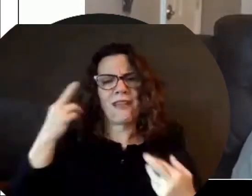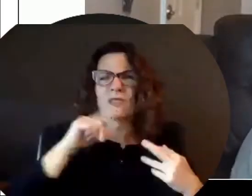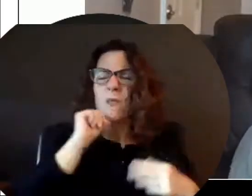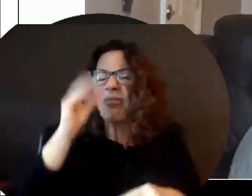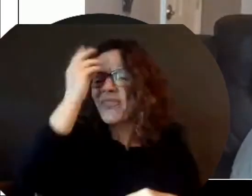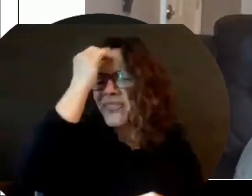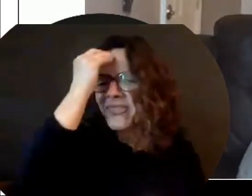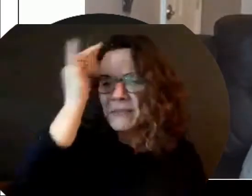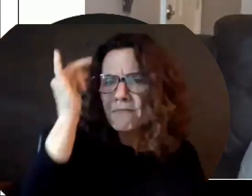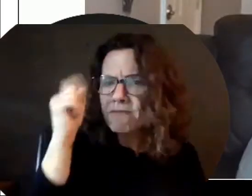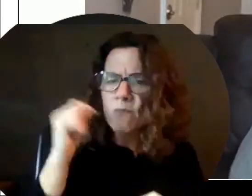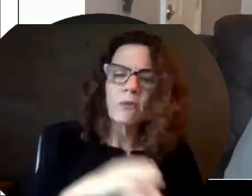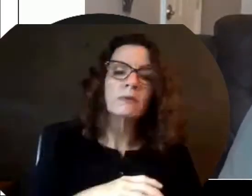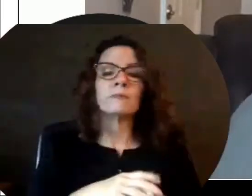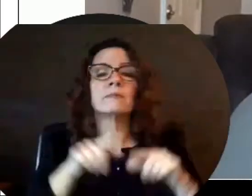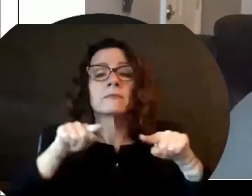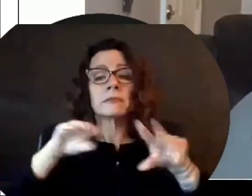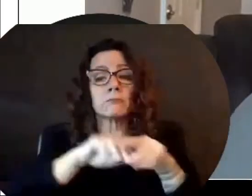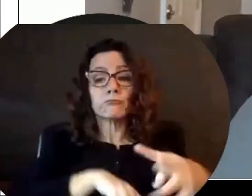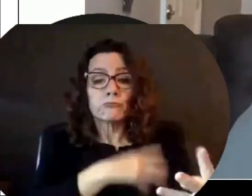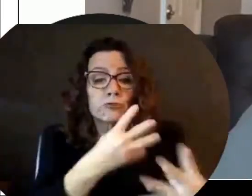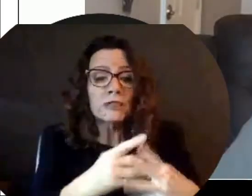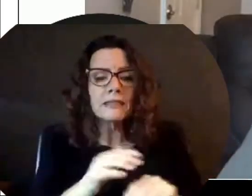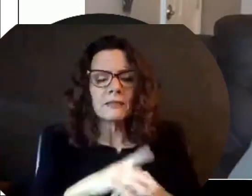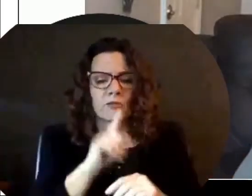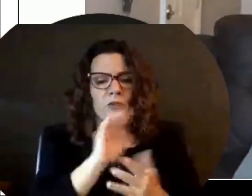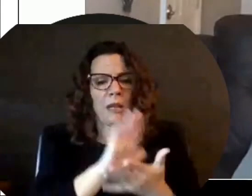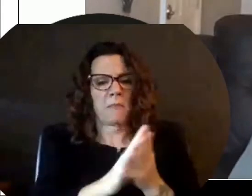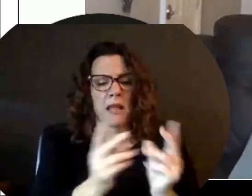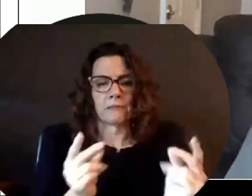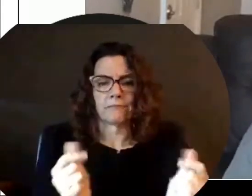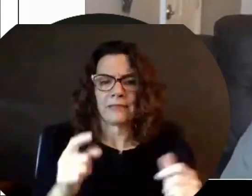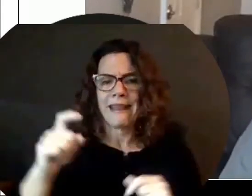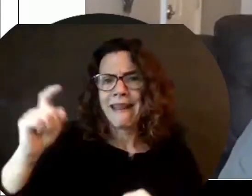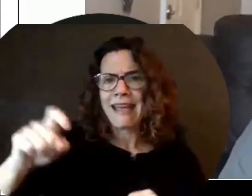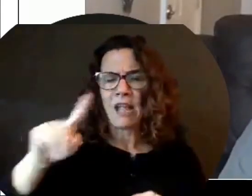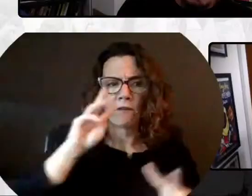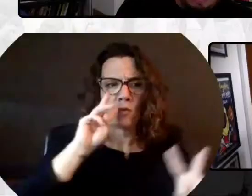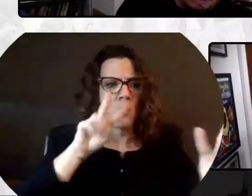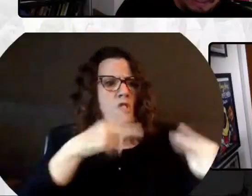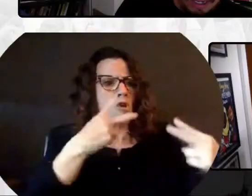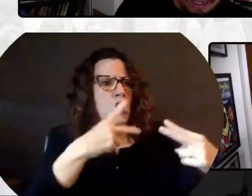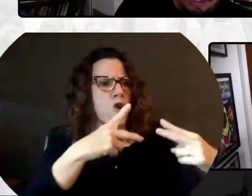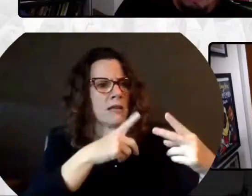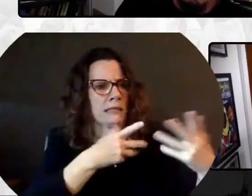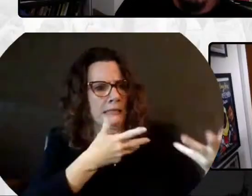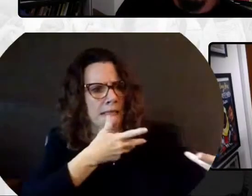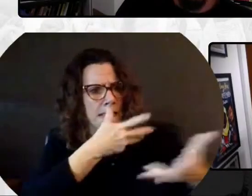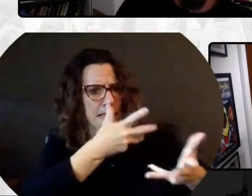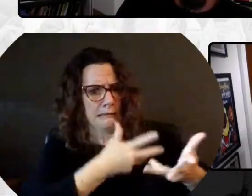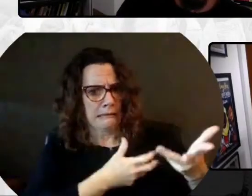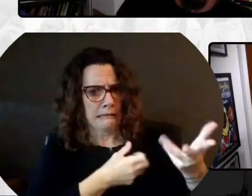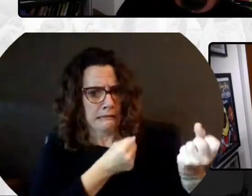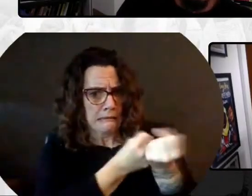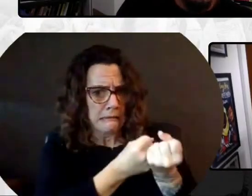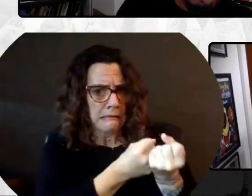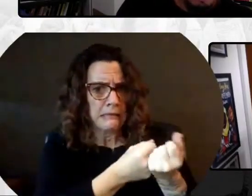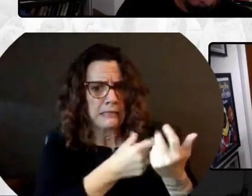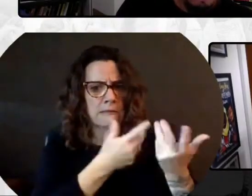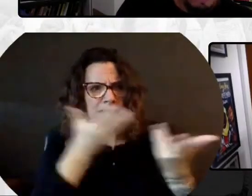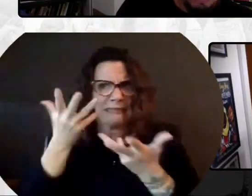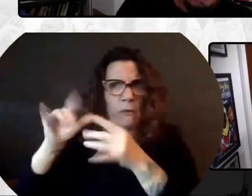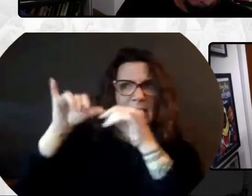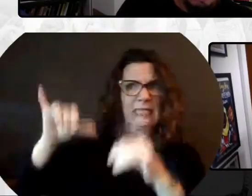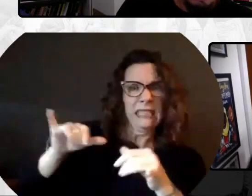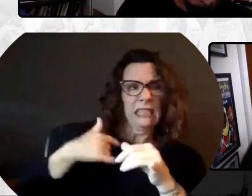or if you dare to stand up to them. So yeah, that's. Can I add on to that a bit?